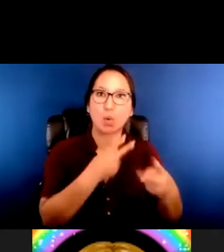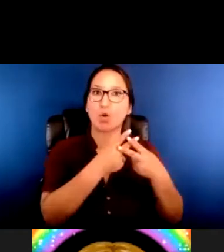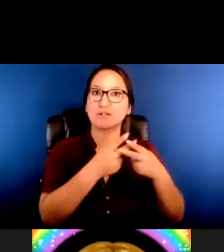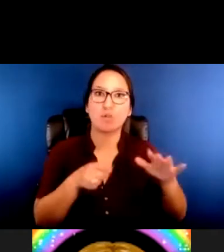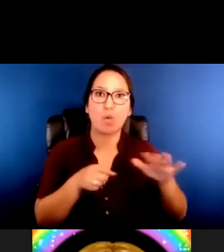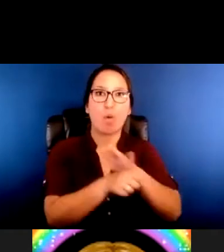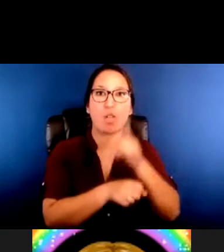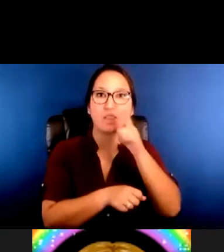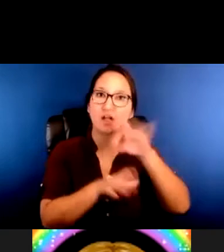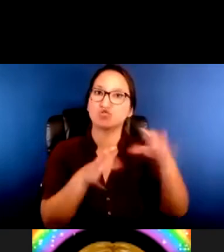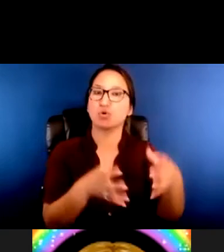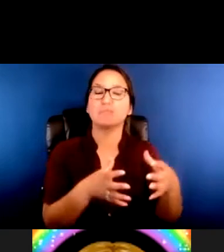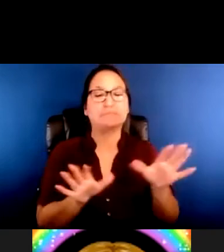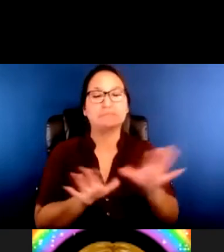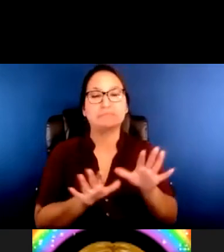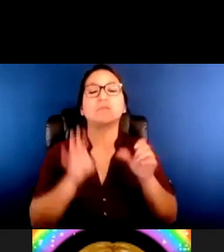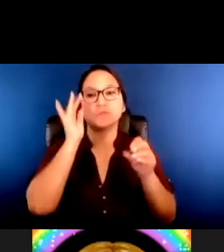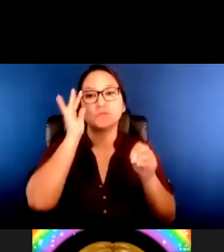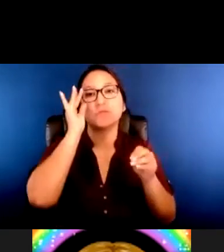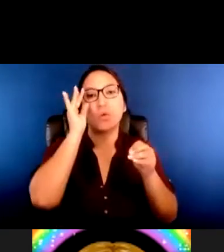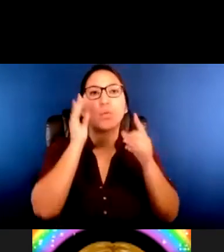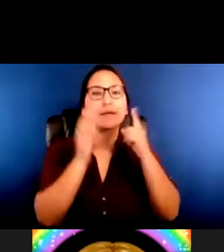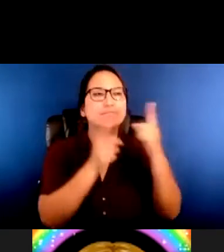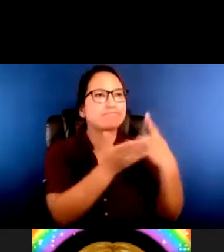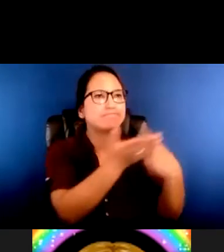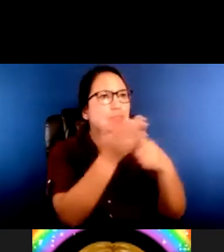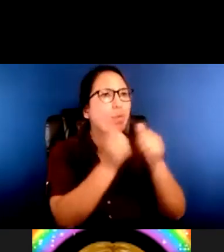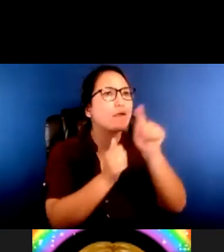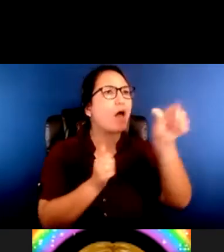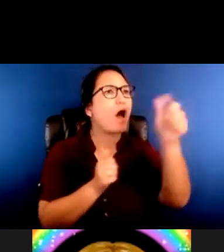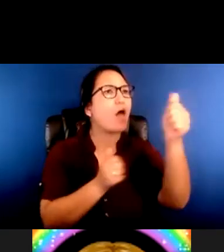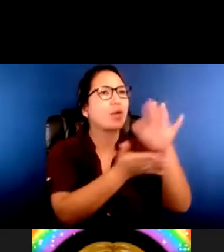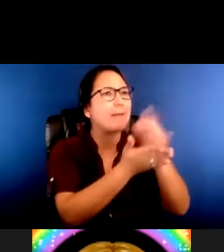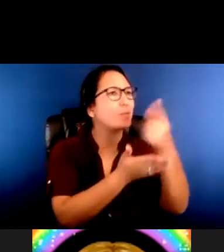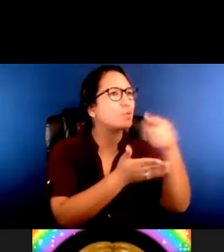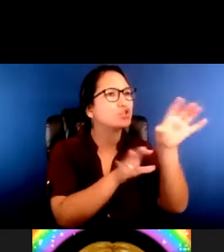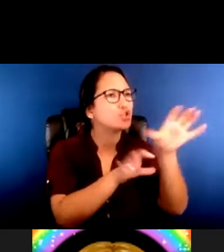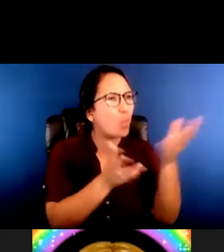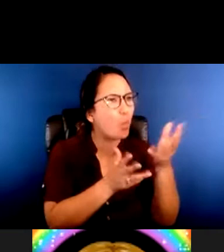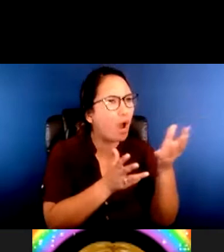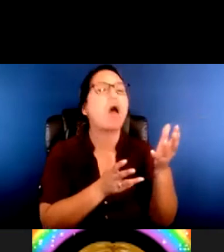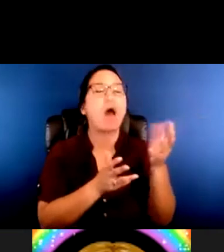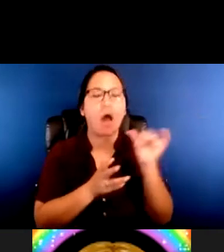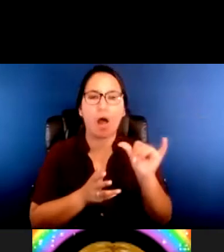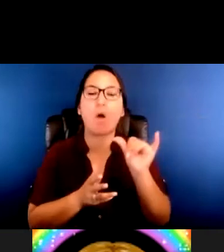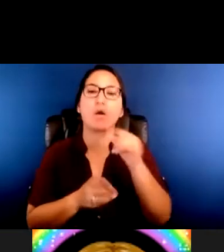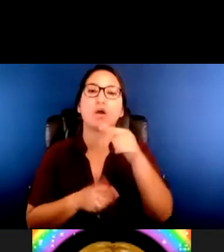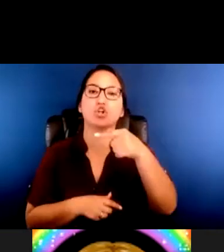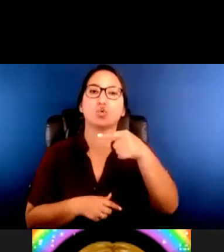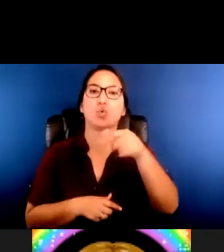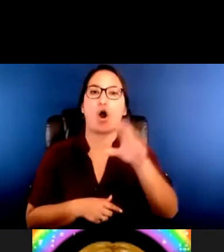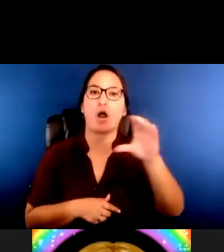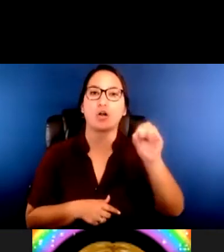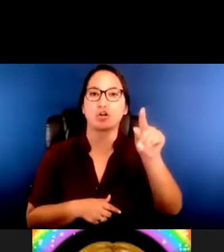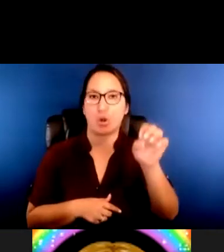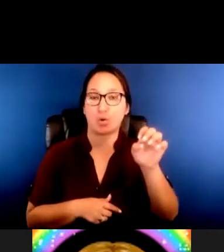some other campuses. They were using QR codes, and we moved. Ms. Payne was amazing and made that we moved to the QR process. So every table,